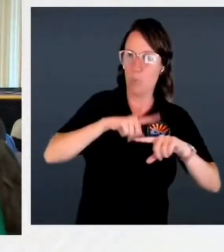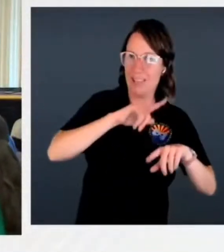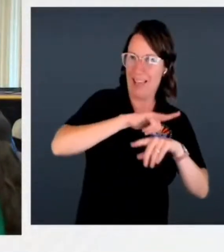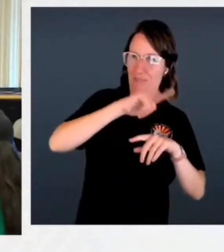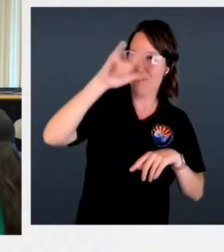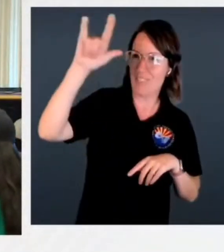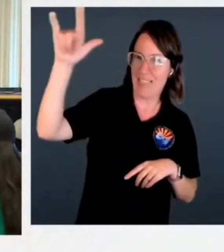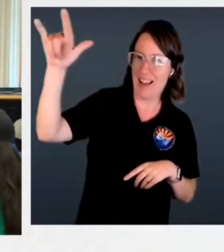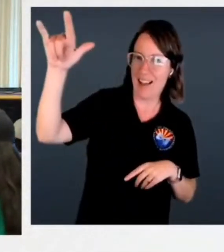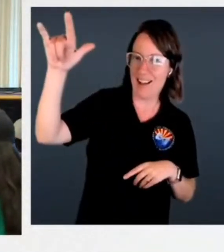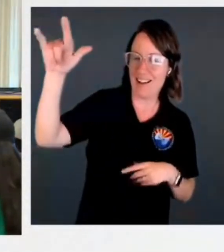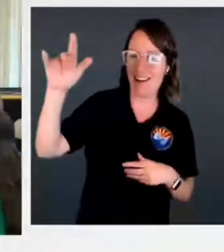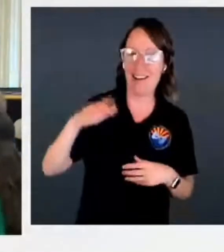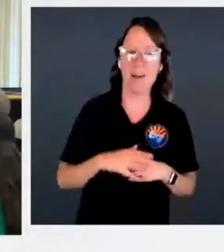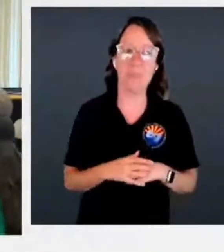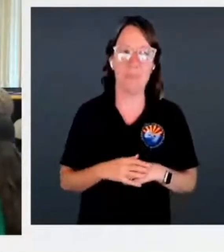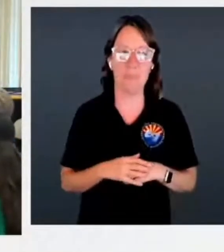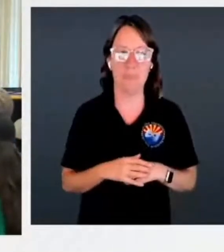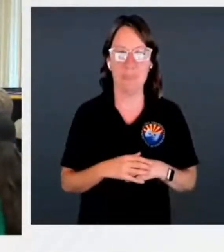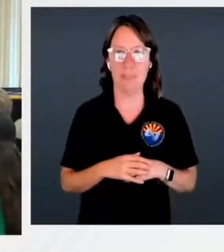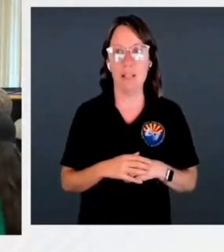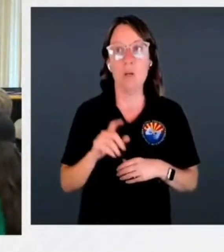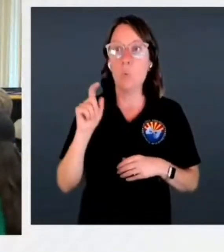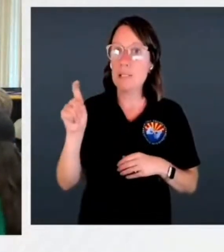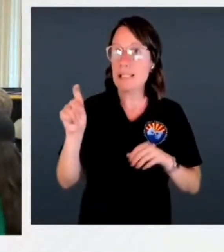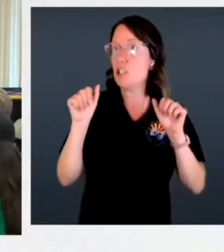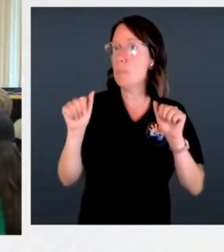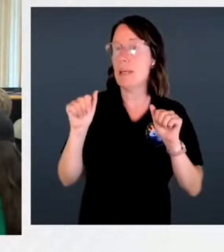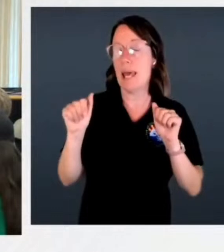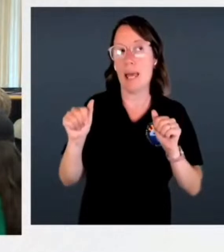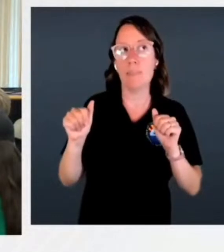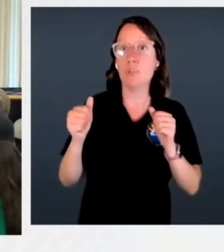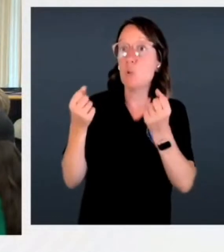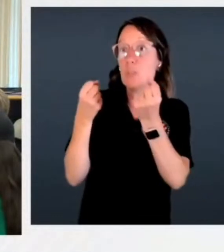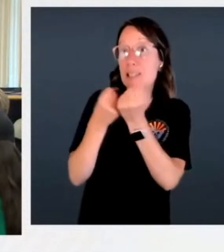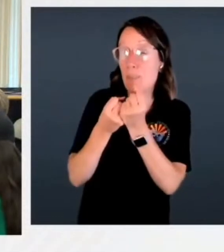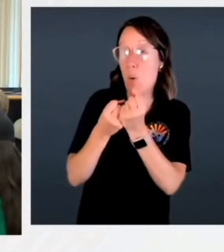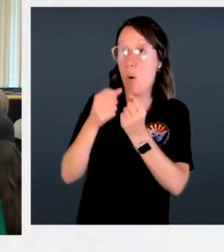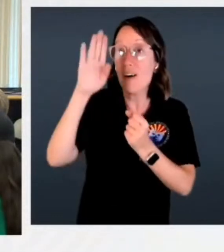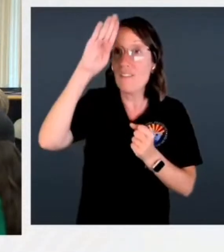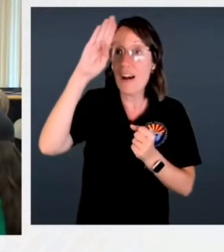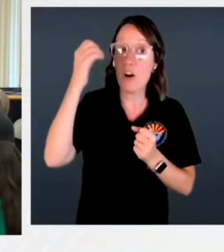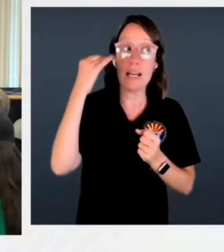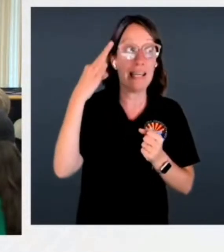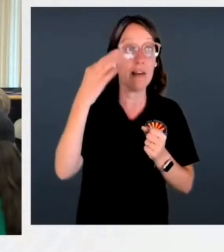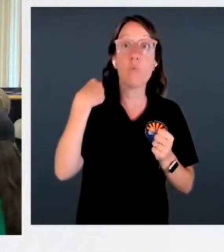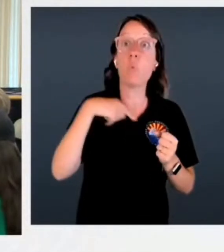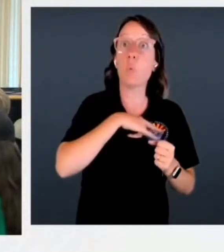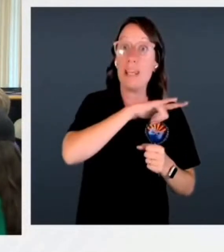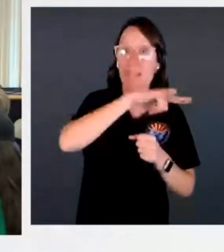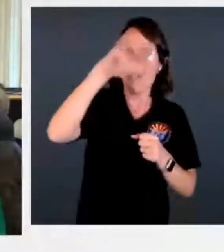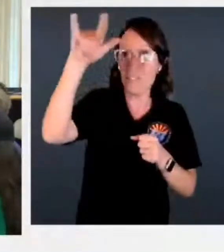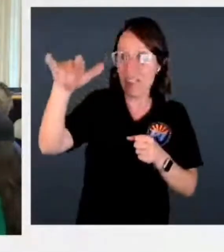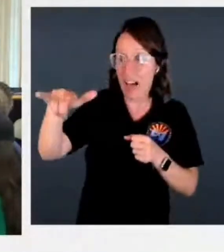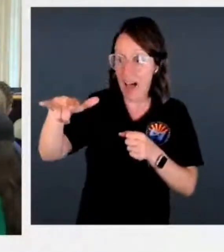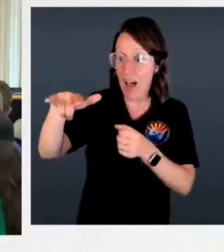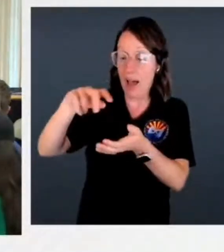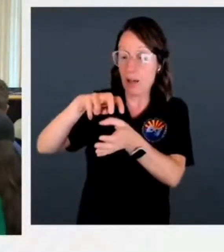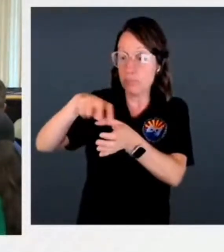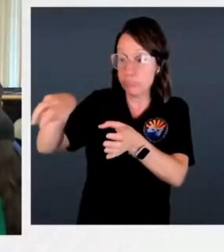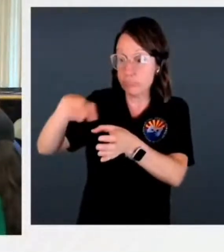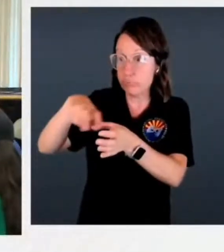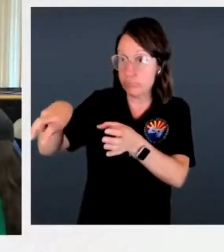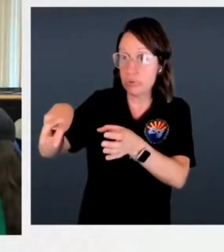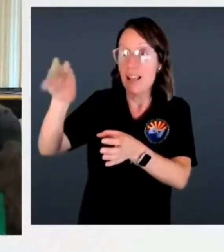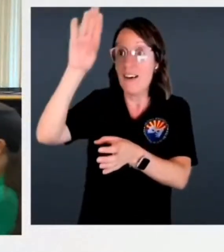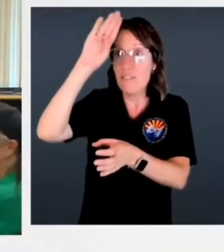be able to logistically support them with food and water and tools and that